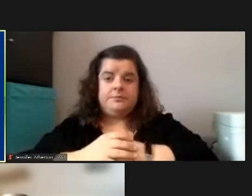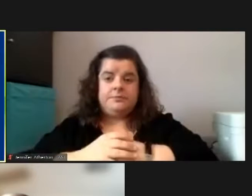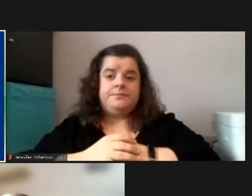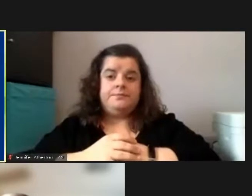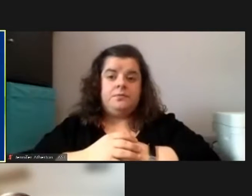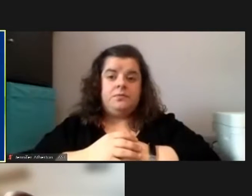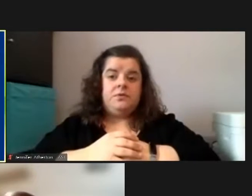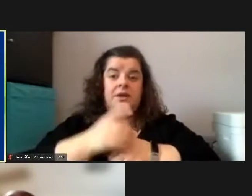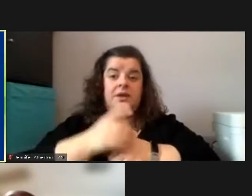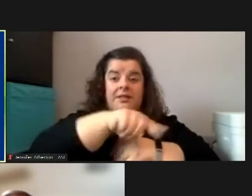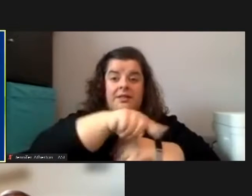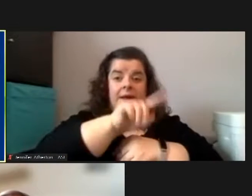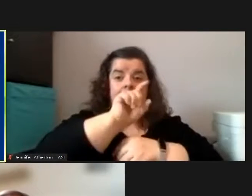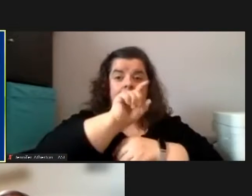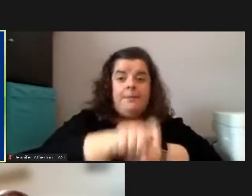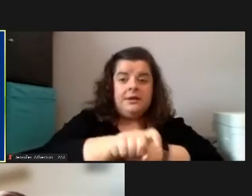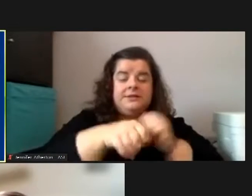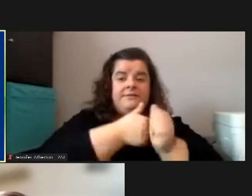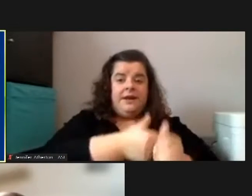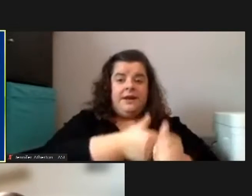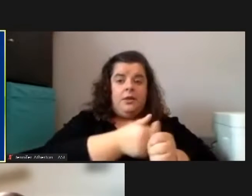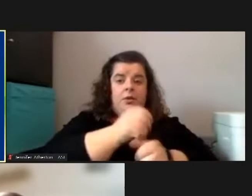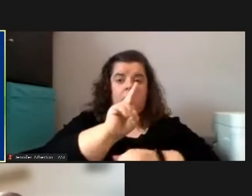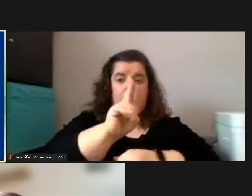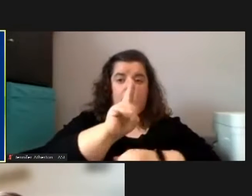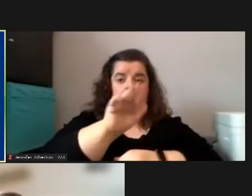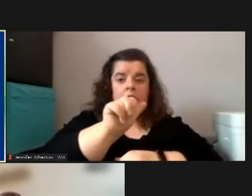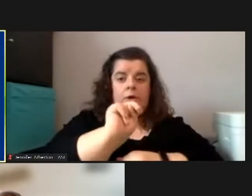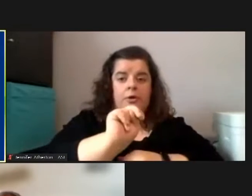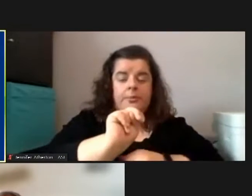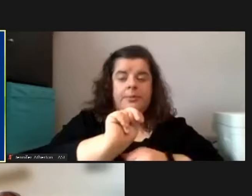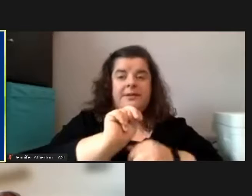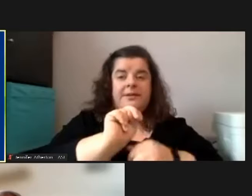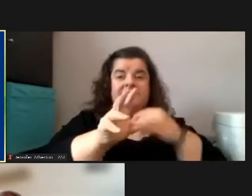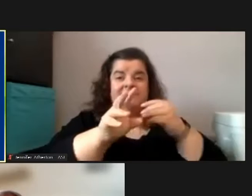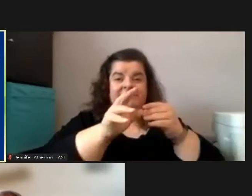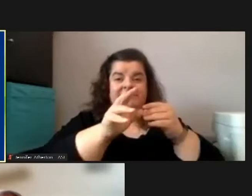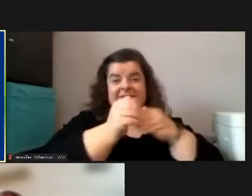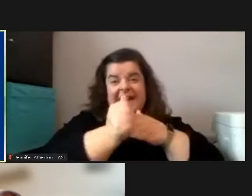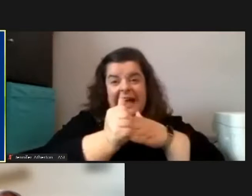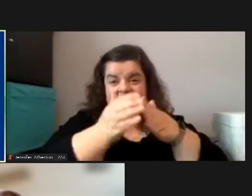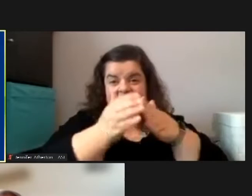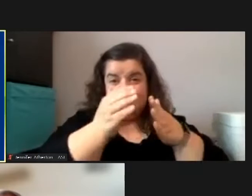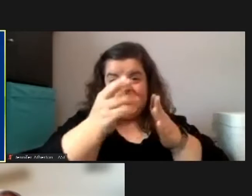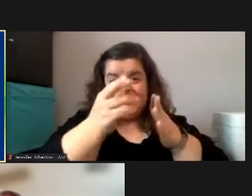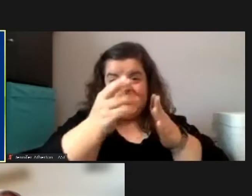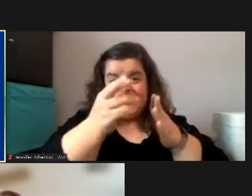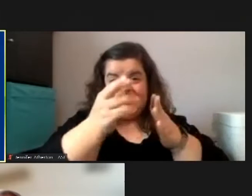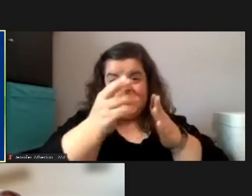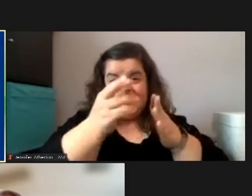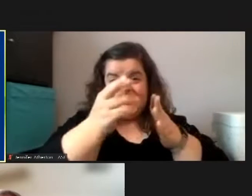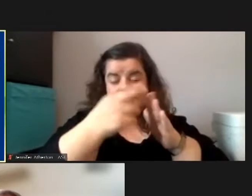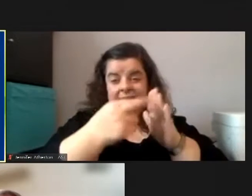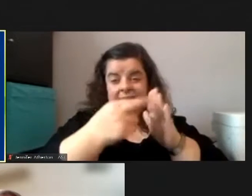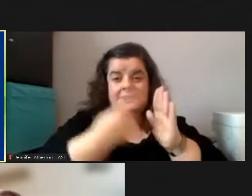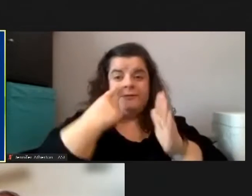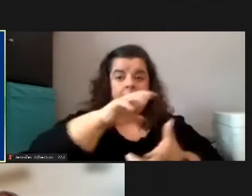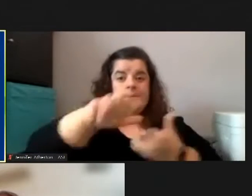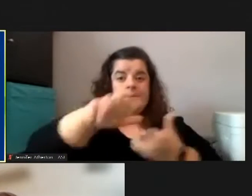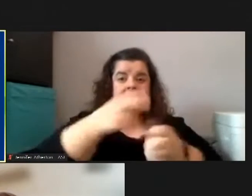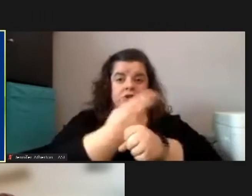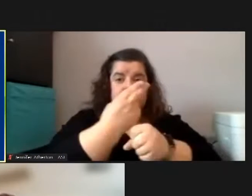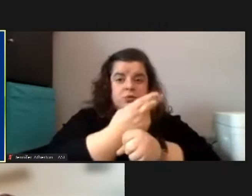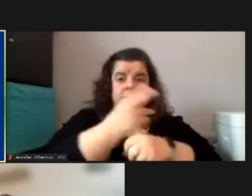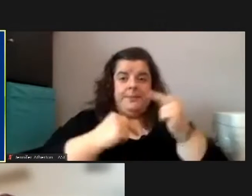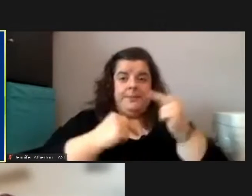urban design guidelines section of the institutional master plan to add language for the mixed-use building at the corner of East Liberty Boulevard and North Sheridan